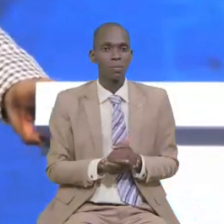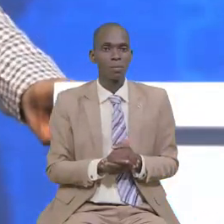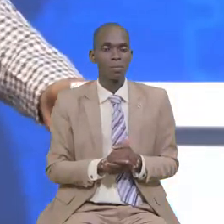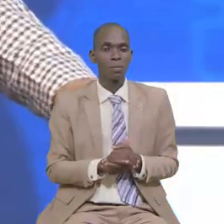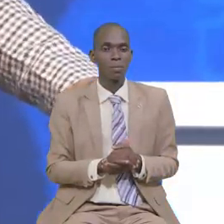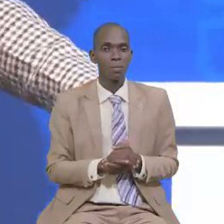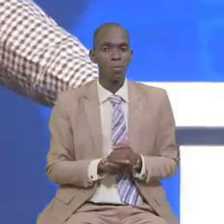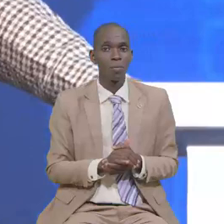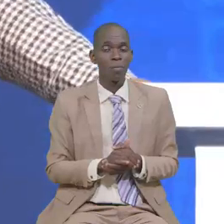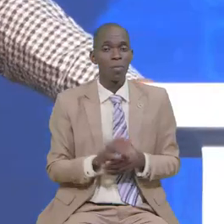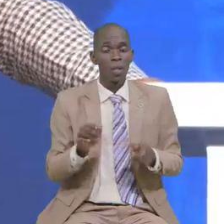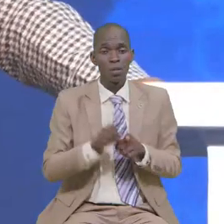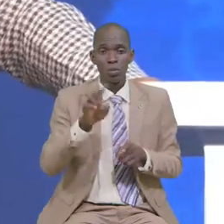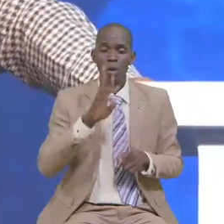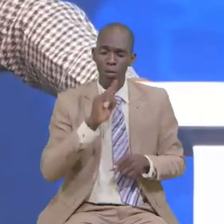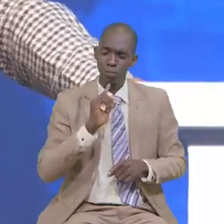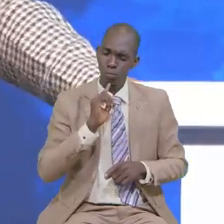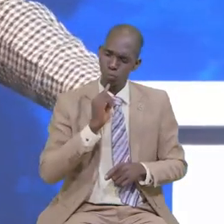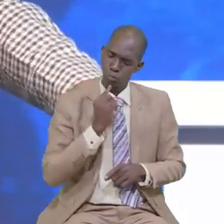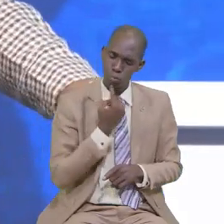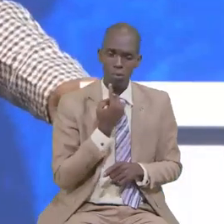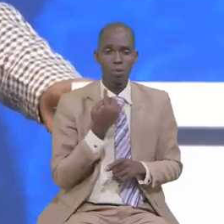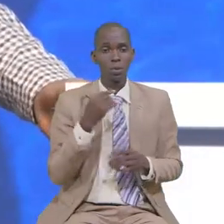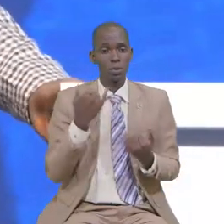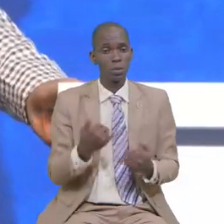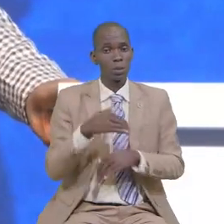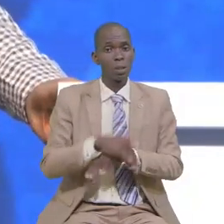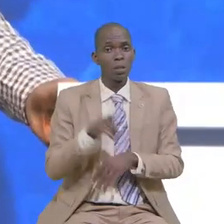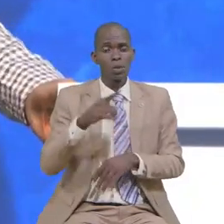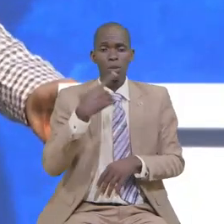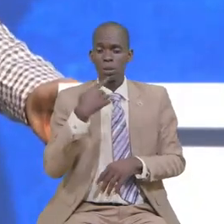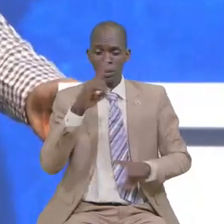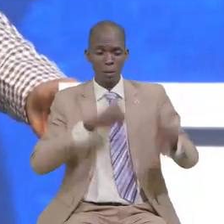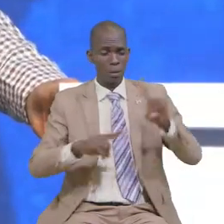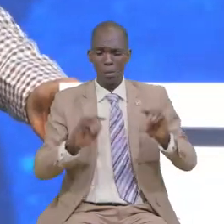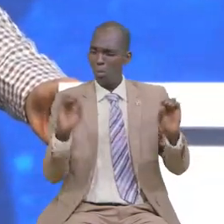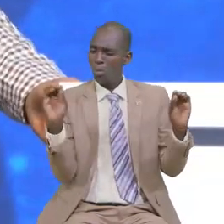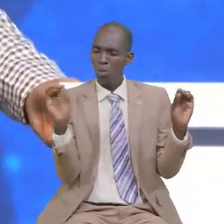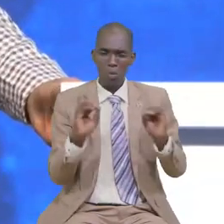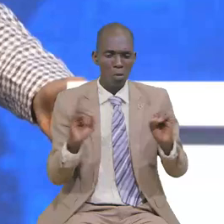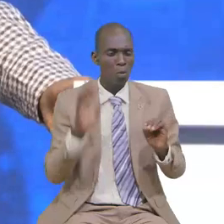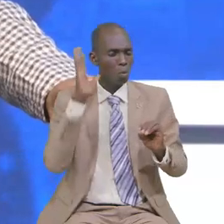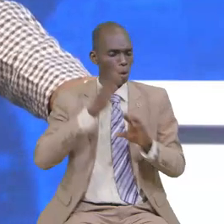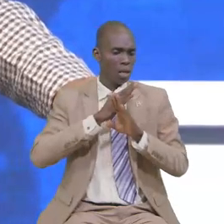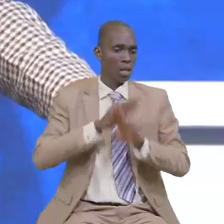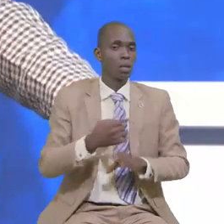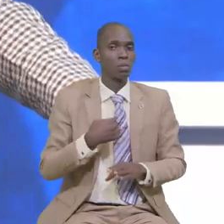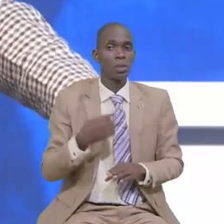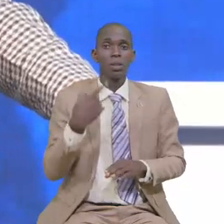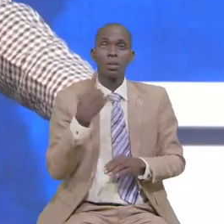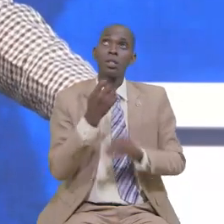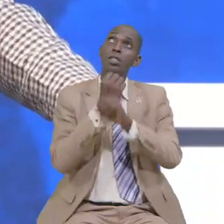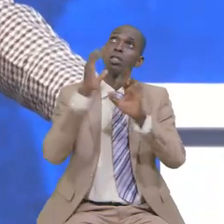As you are honest tonight, I'm saying nothing will hinder me. The Savior must save